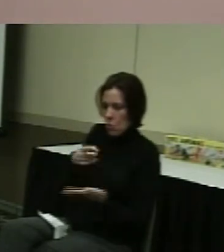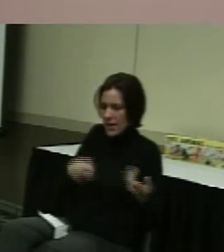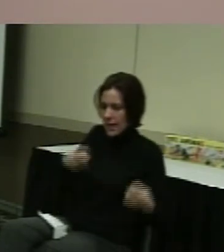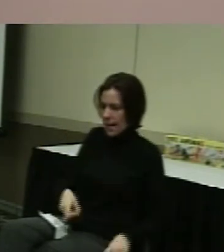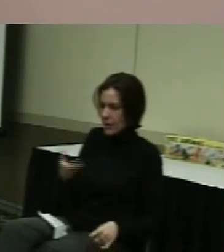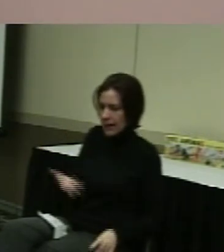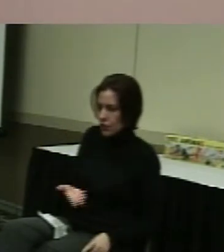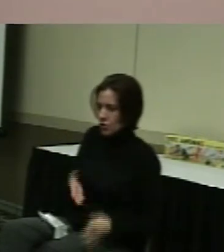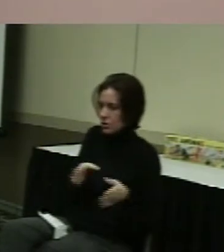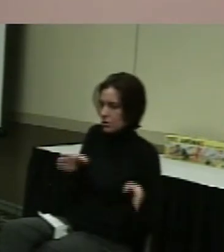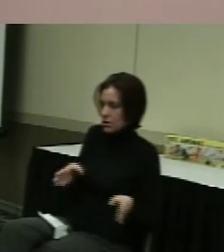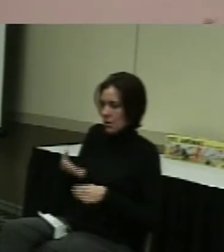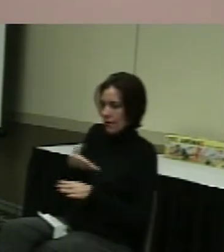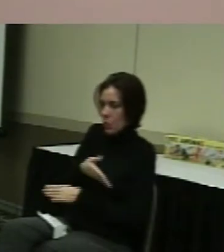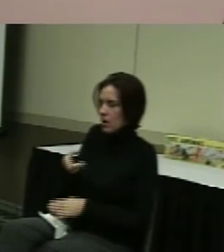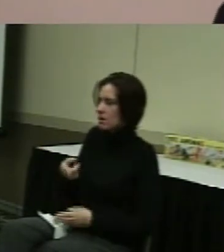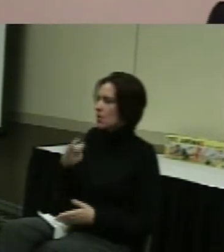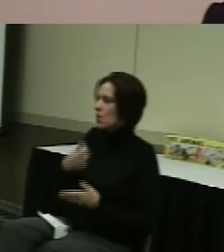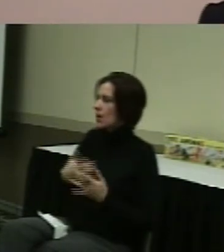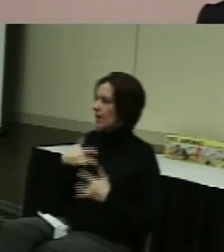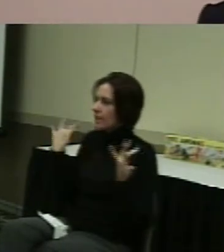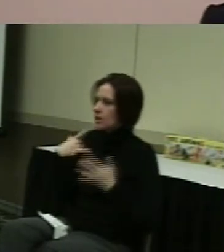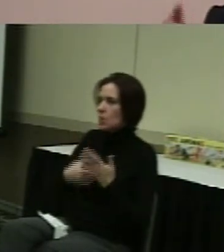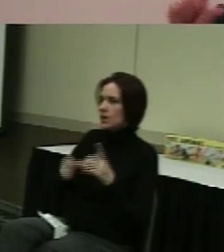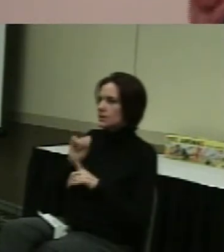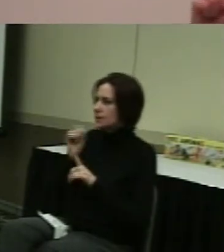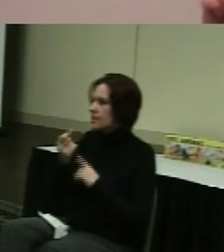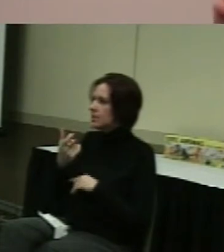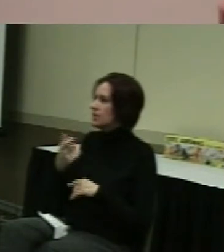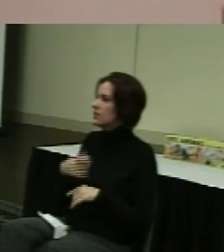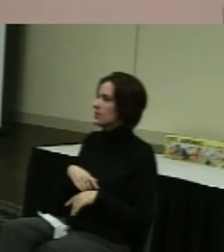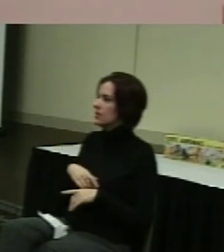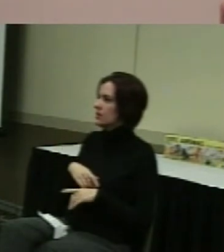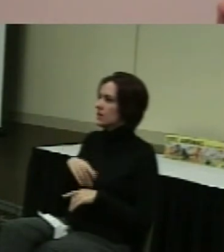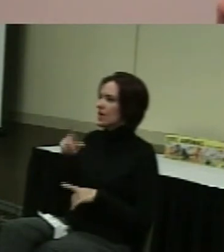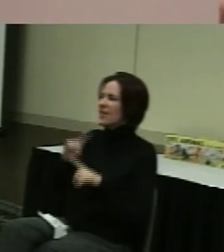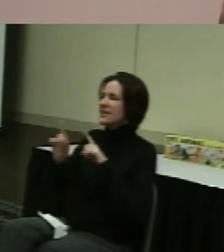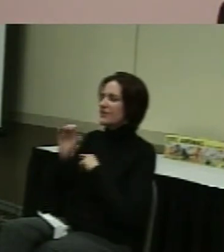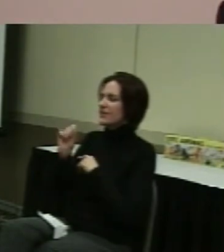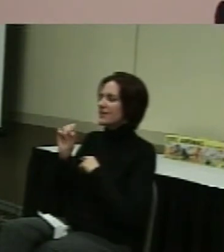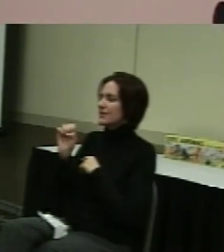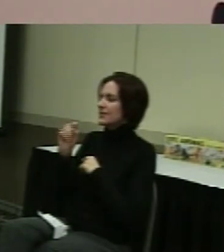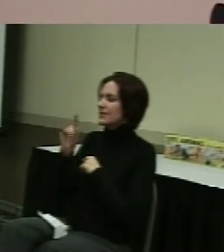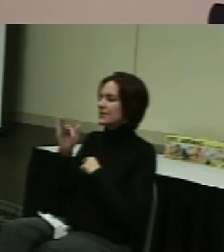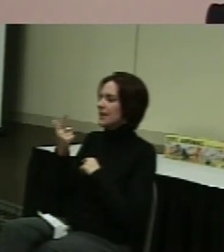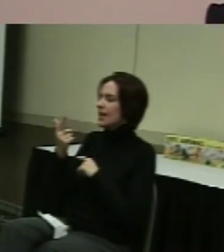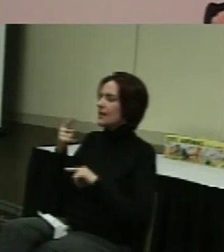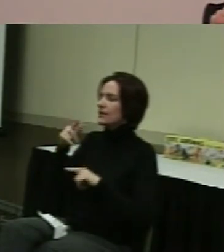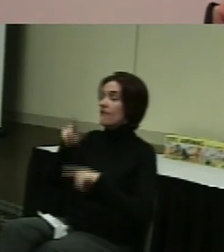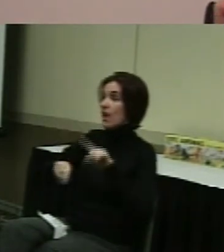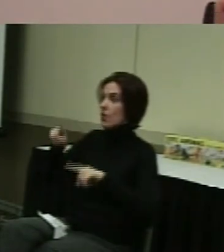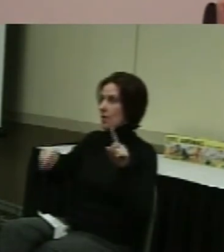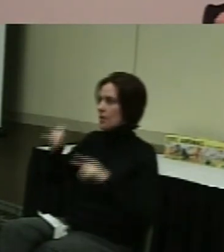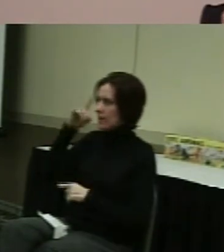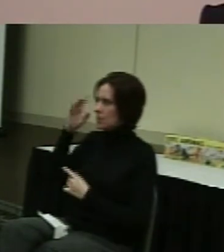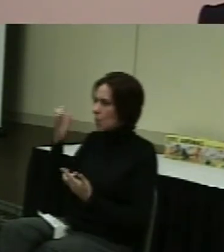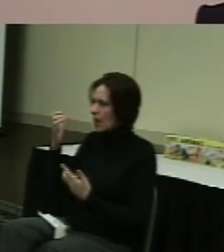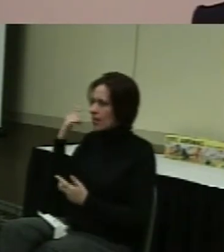Okay? So what are the events, what are the circumstances that bring about the setting variables, right? Because I would like to imagine that